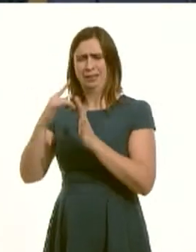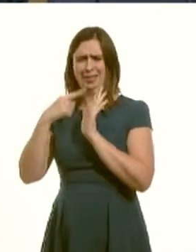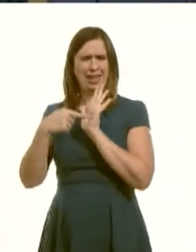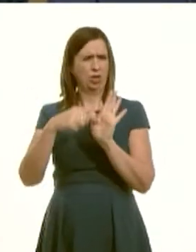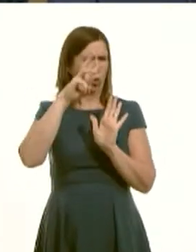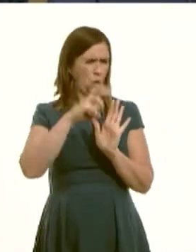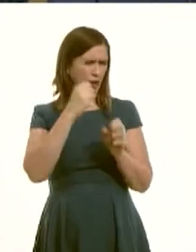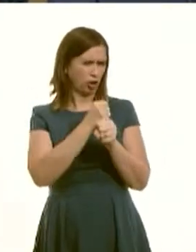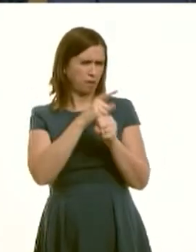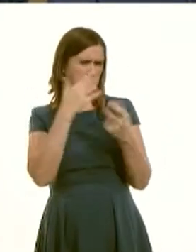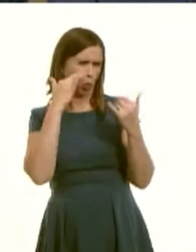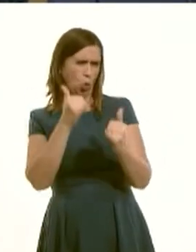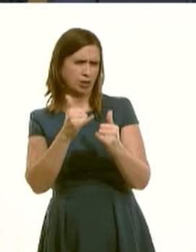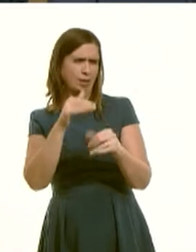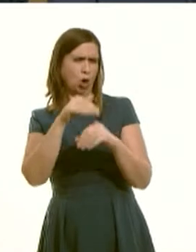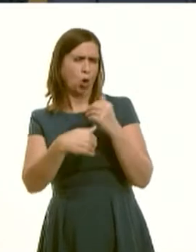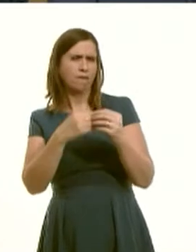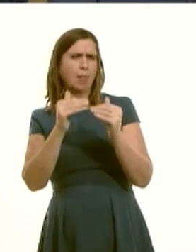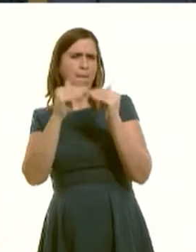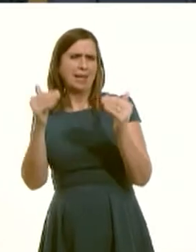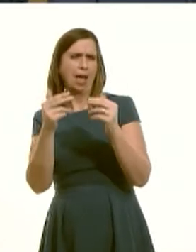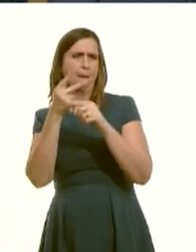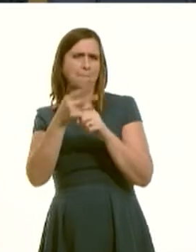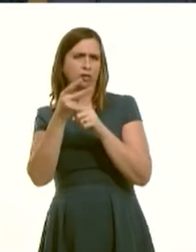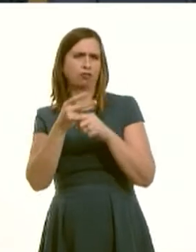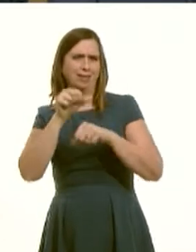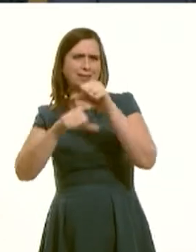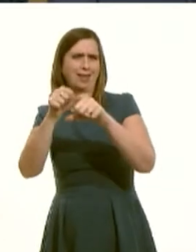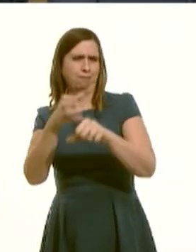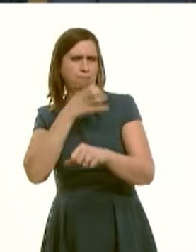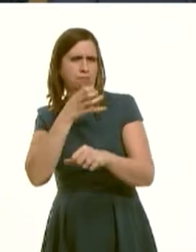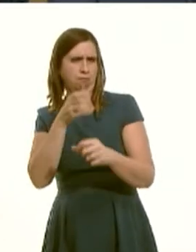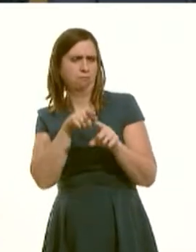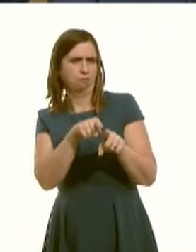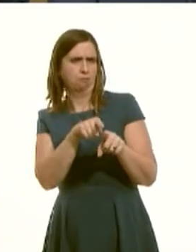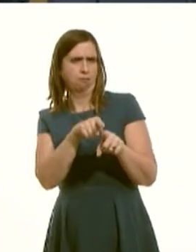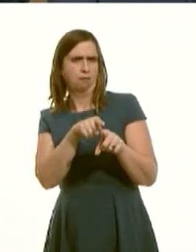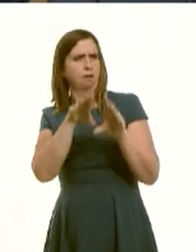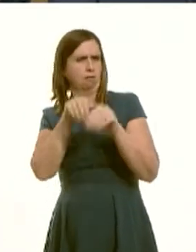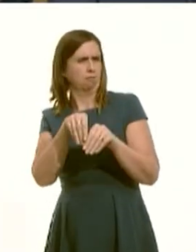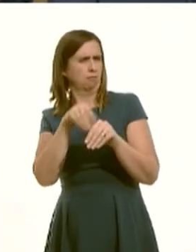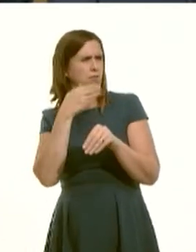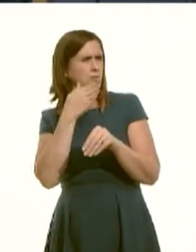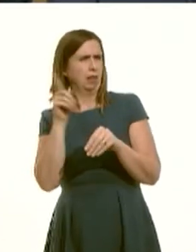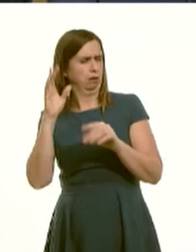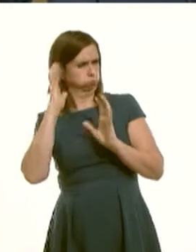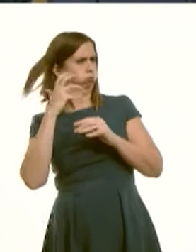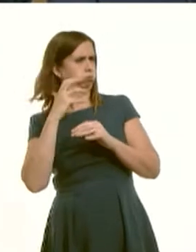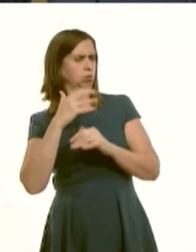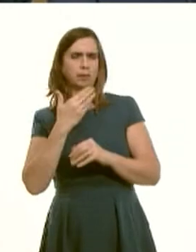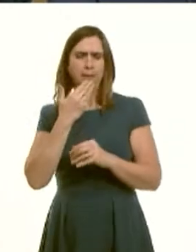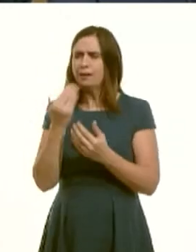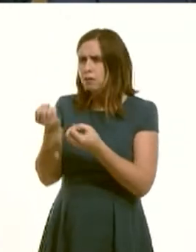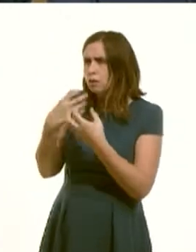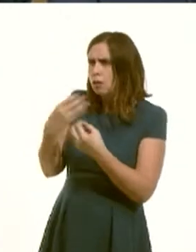Government audit of the substance misuse peer mentoring scheme in Wales, prematurely ended the scheme. Could you provide an update on